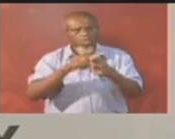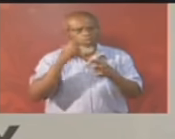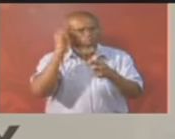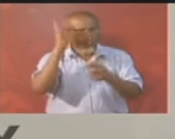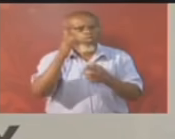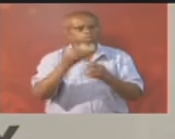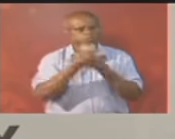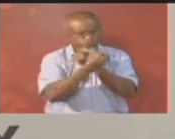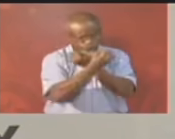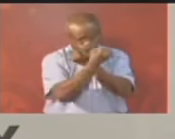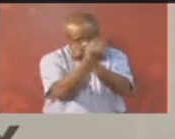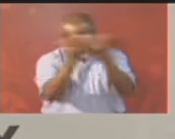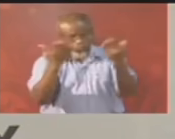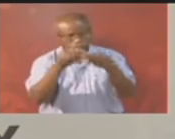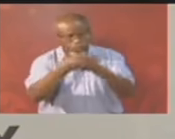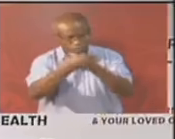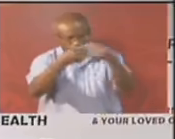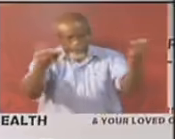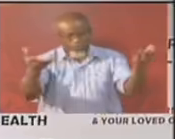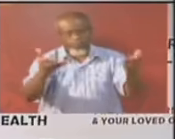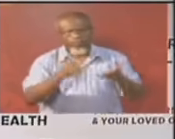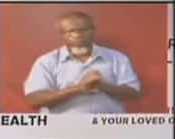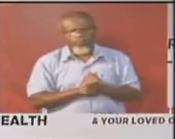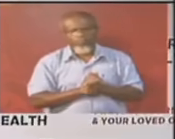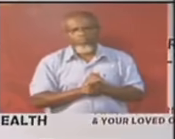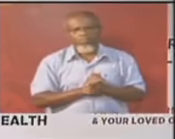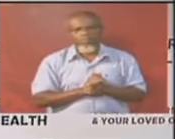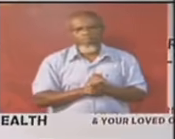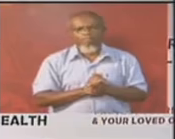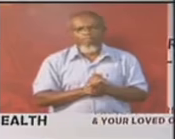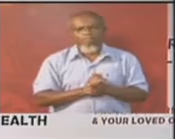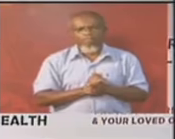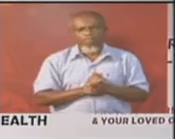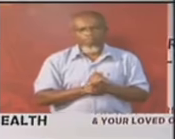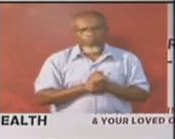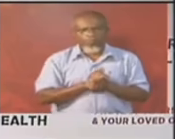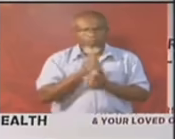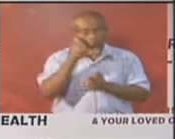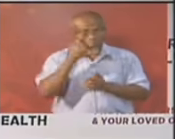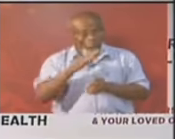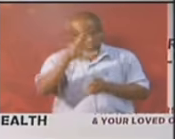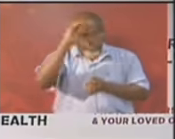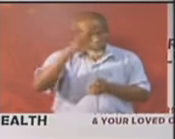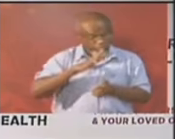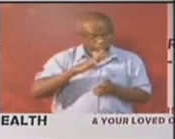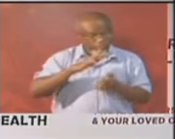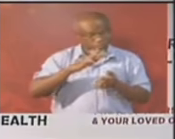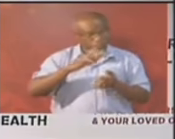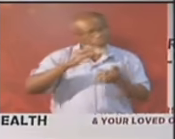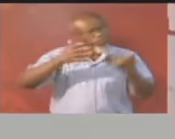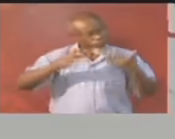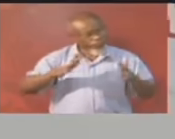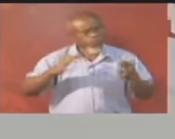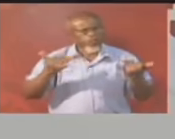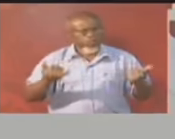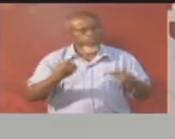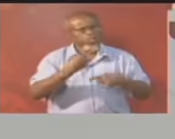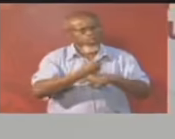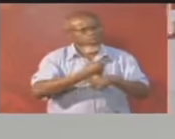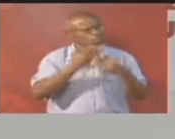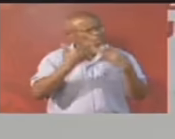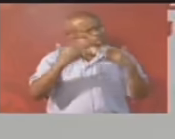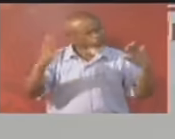presented. And ladies and gentlemen, that's all the time we have for this morning's press conference. Thank you for joining